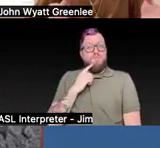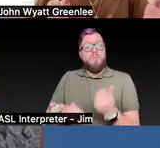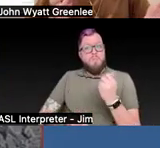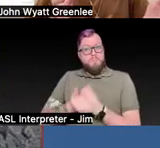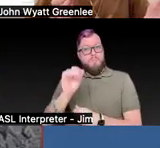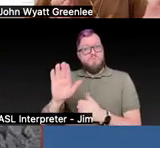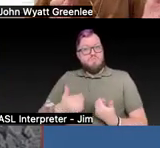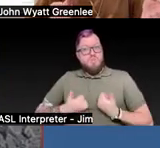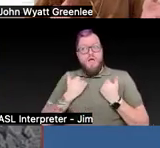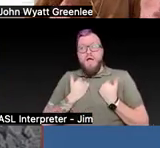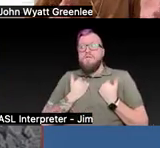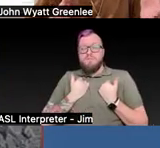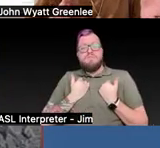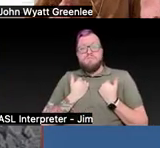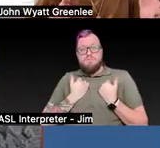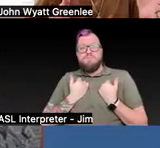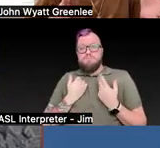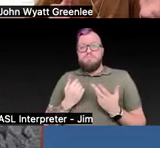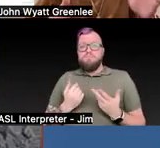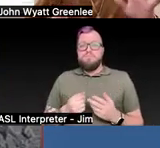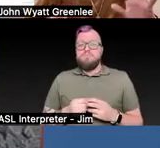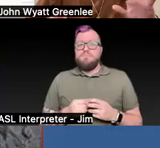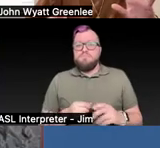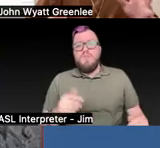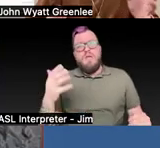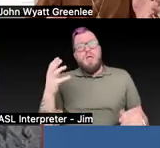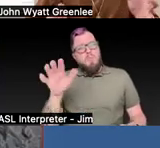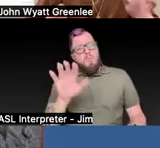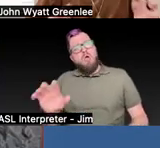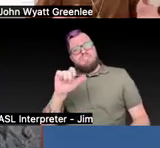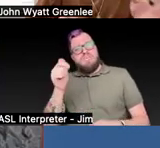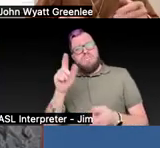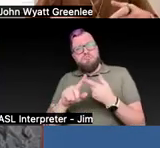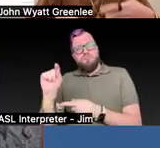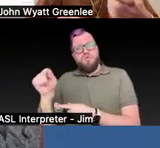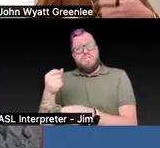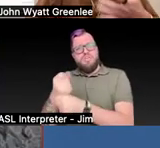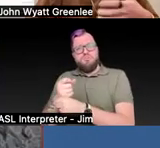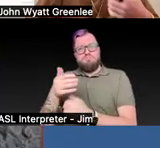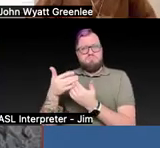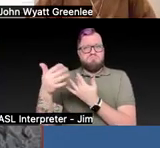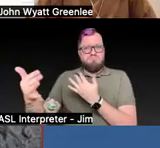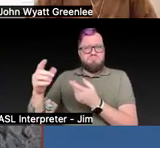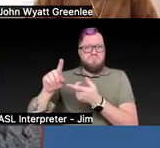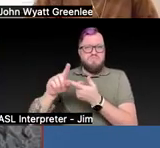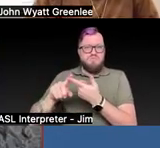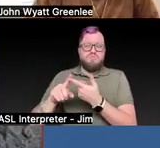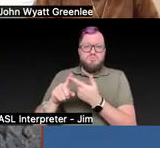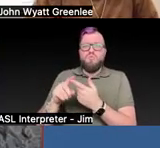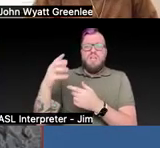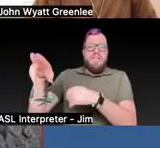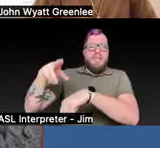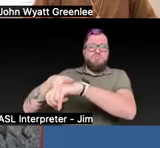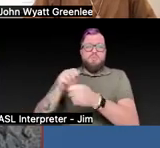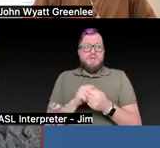lives. For they live in the wild, they'll live between 10 and 20 years. Although in captivity, they've lived up to about 75 years, so they can be quite long